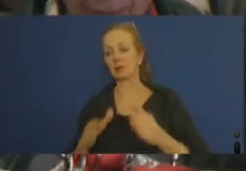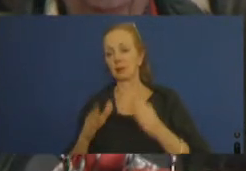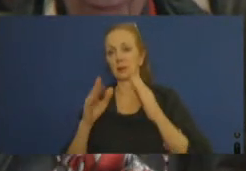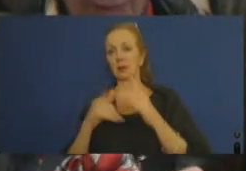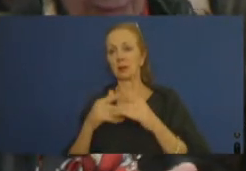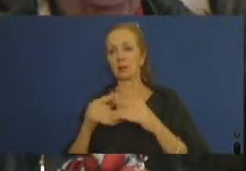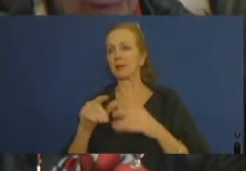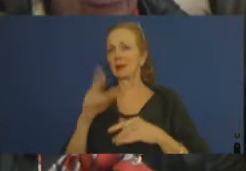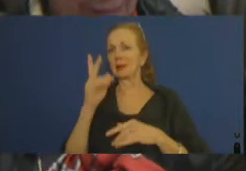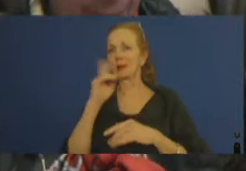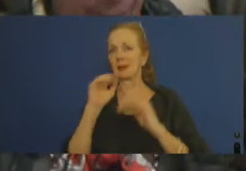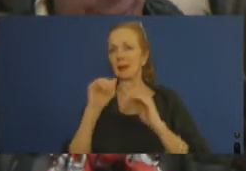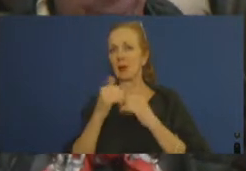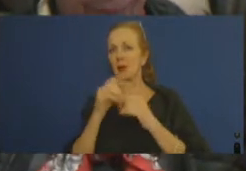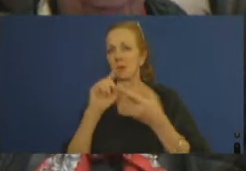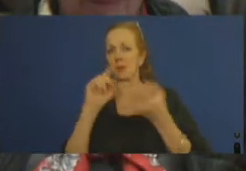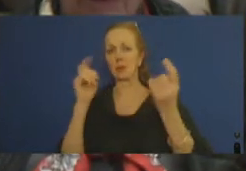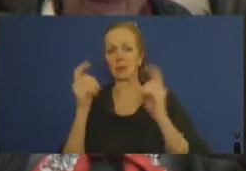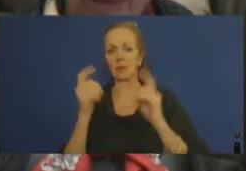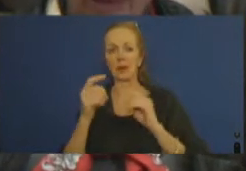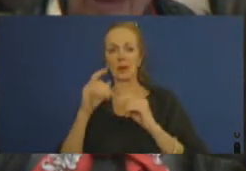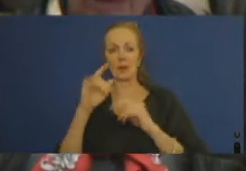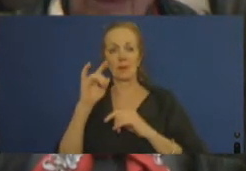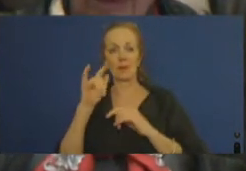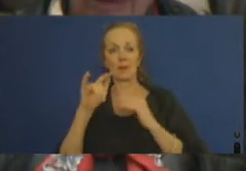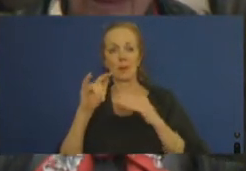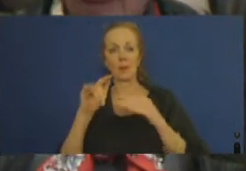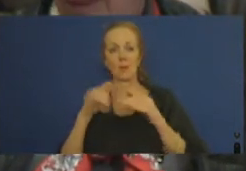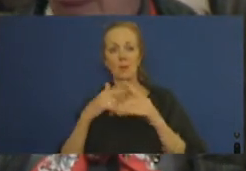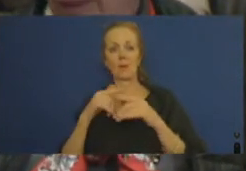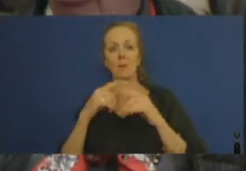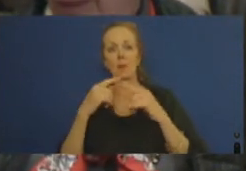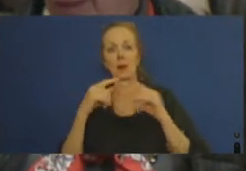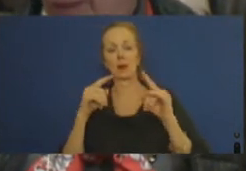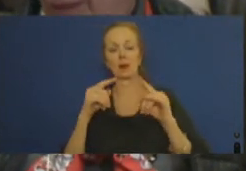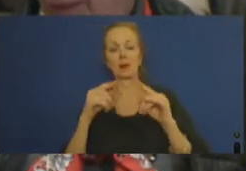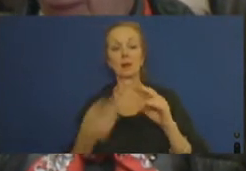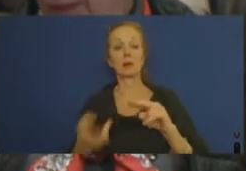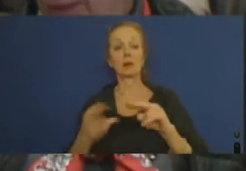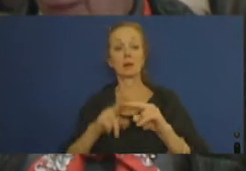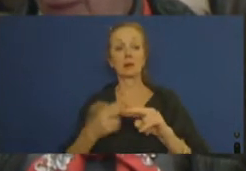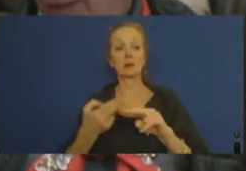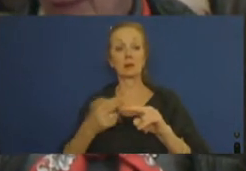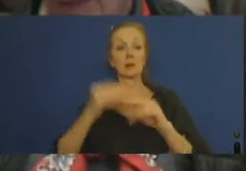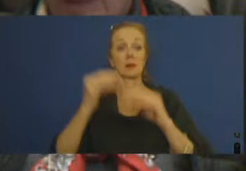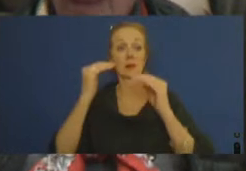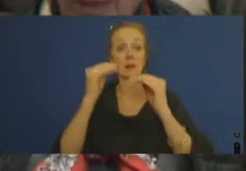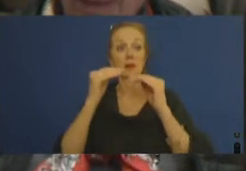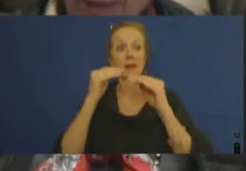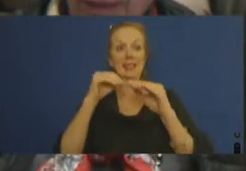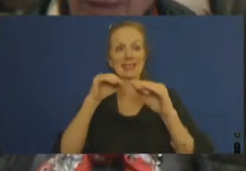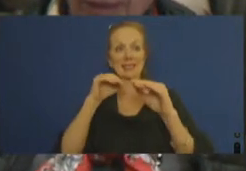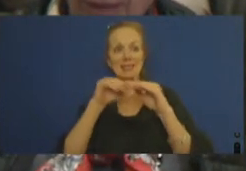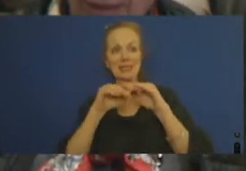can modify the flight paths. We've already had success in raising the limits of some of the intersection by 1,000 feet,